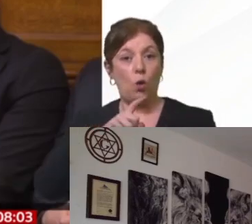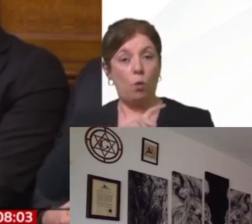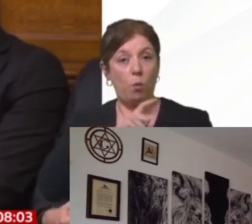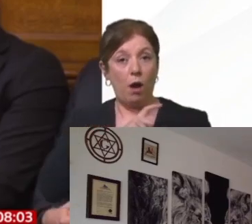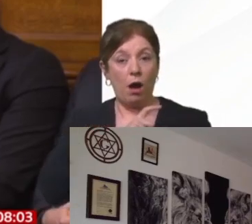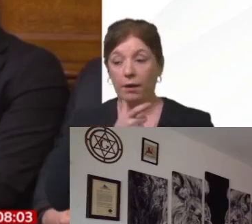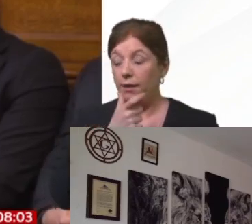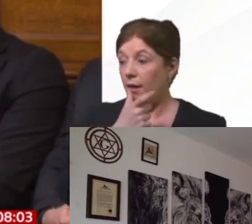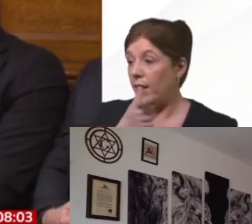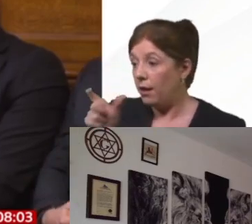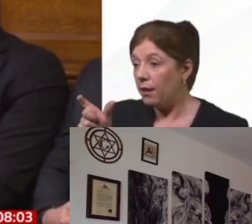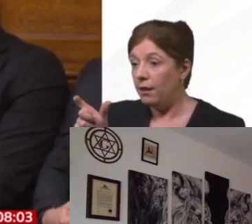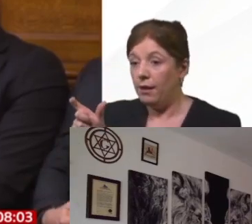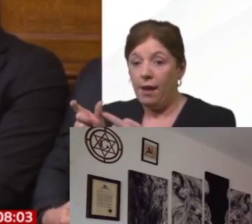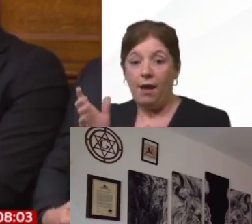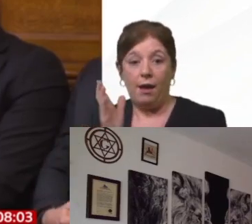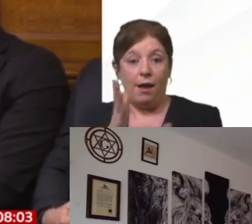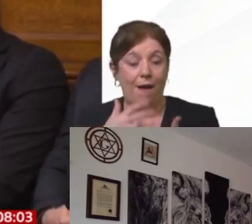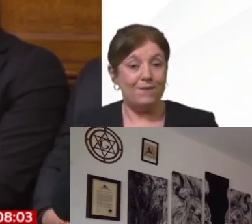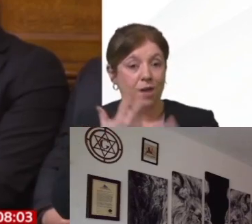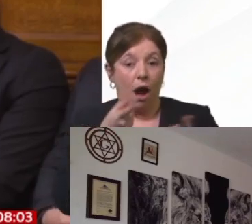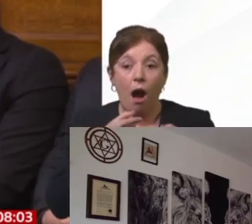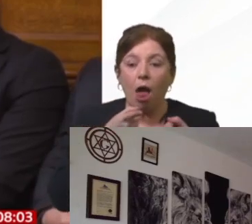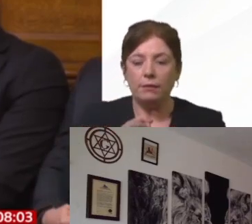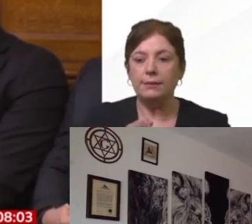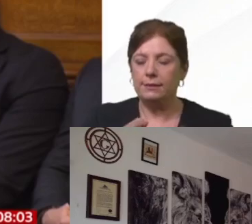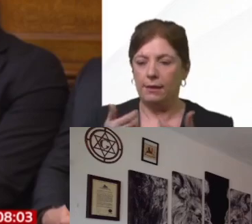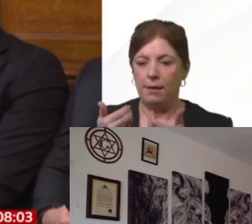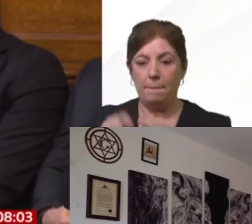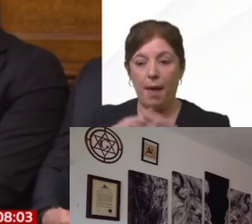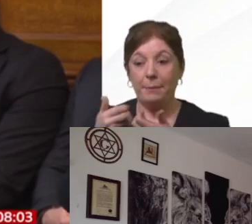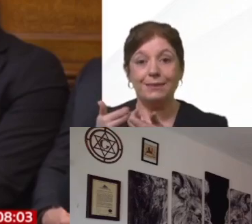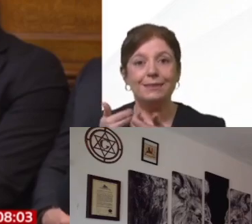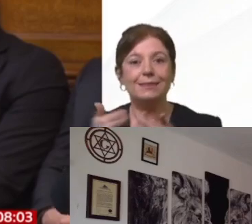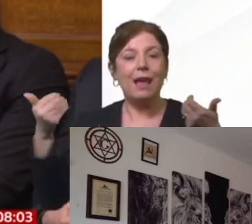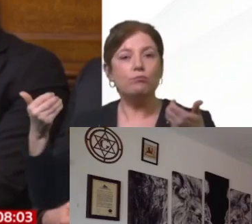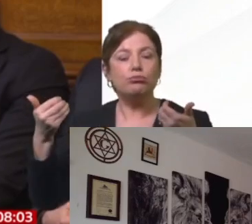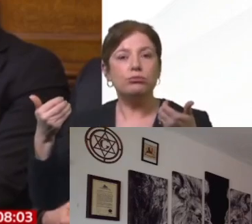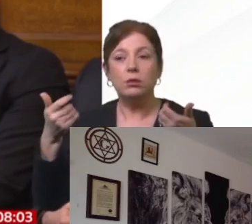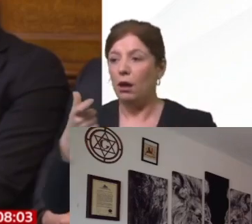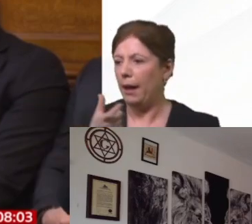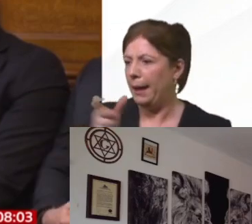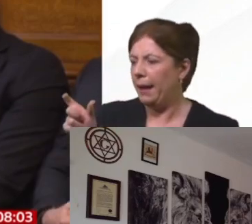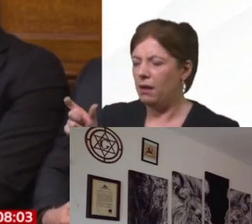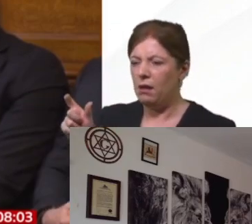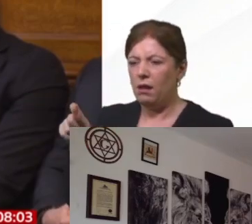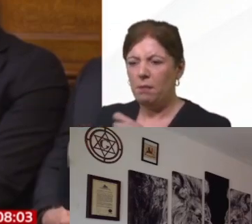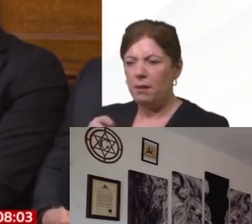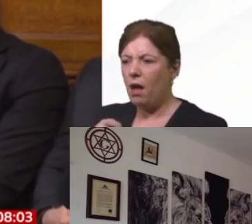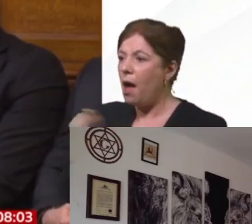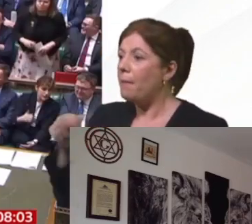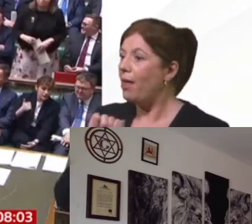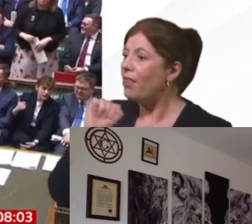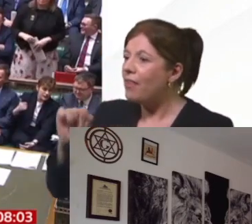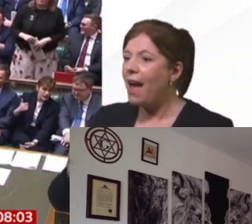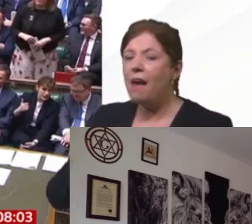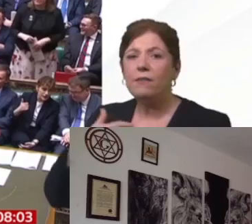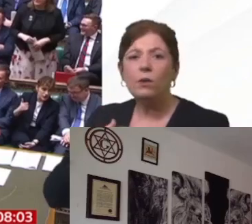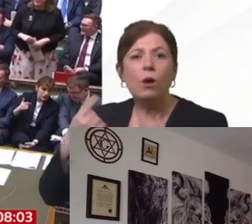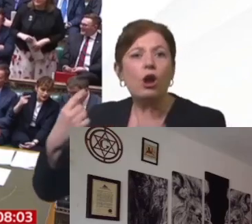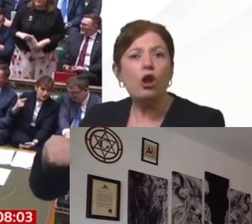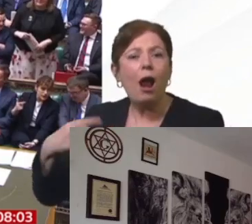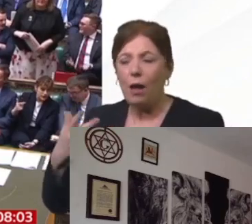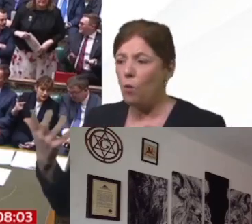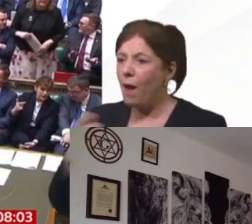definition of extremism from actual violence and harm, we may criminalise people with a wide range of legitimate views and have a chilling effect on